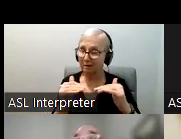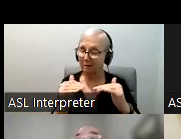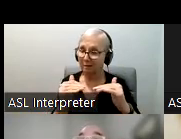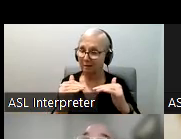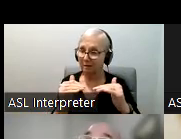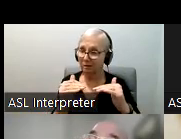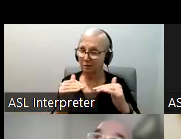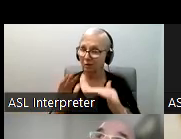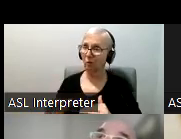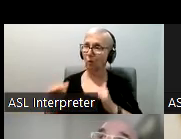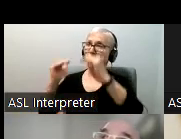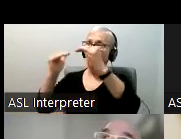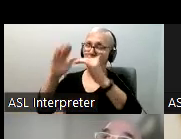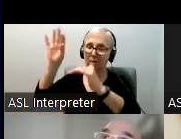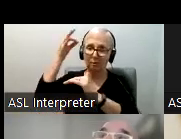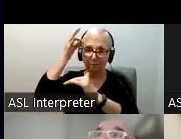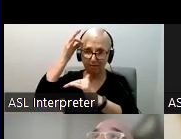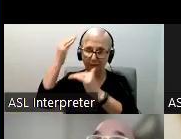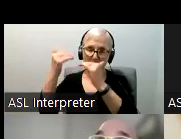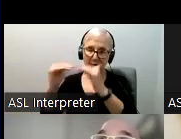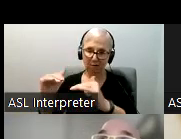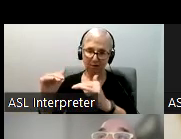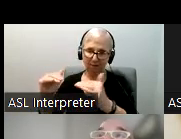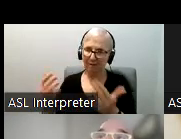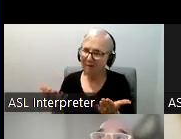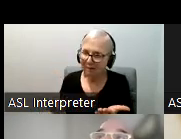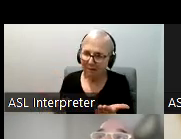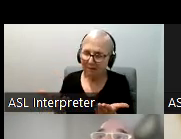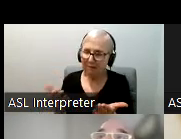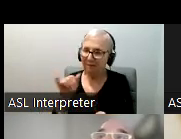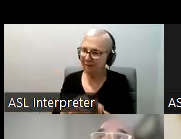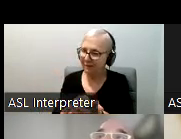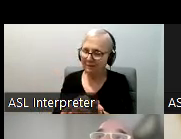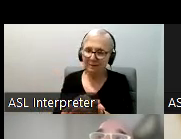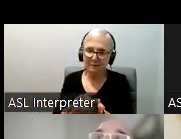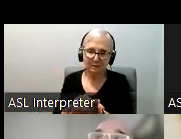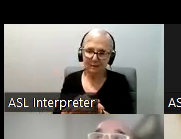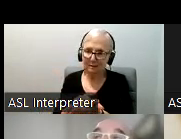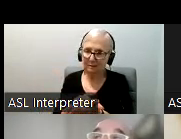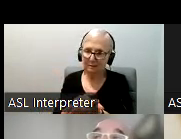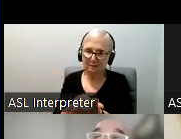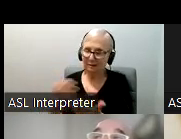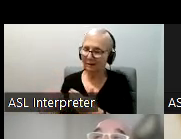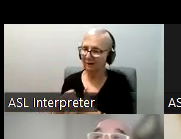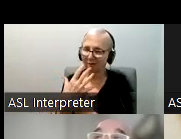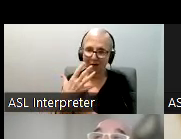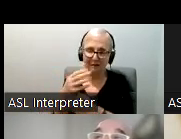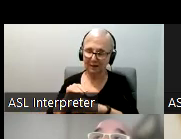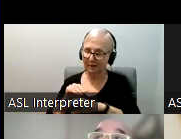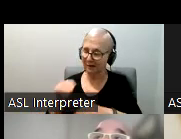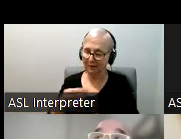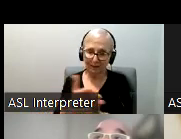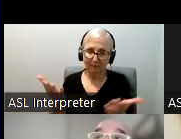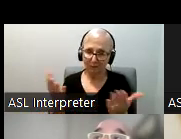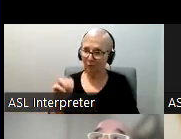to reach up to that federal level. And that's what that's just the advice that I can give to you,